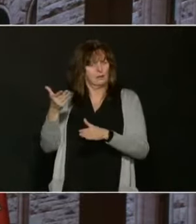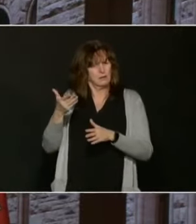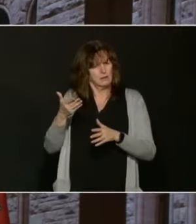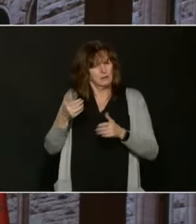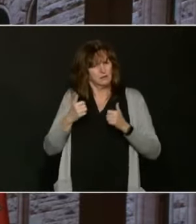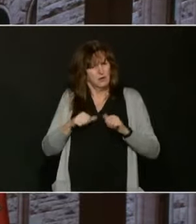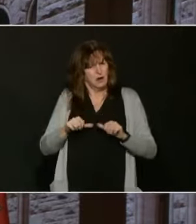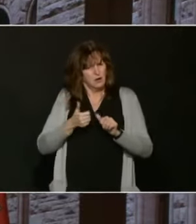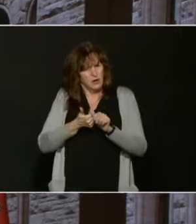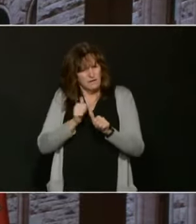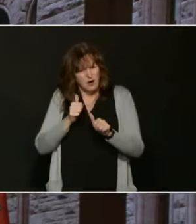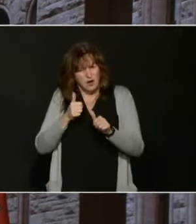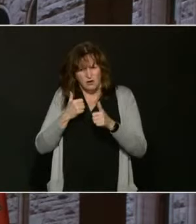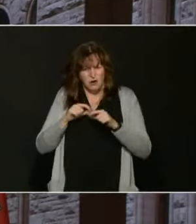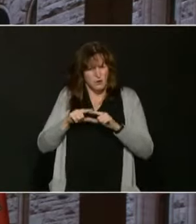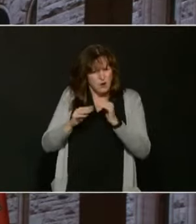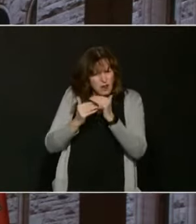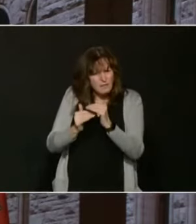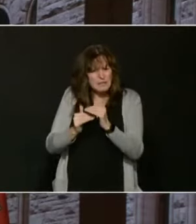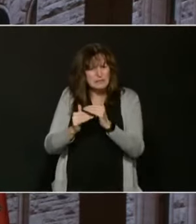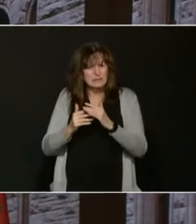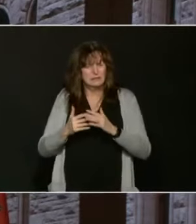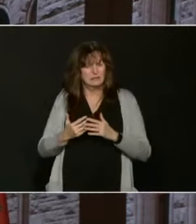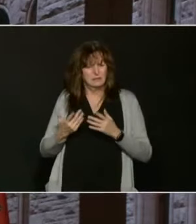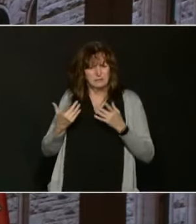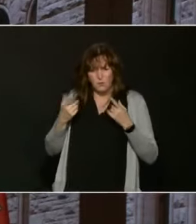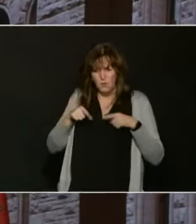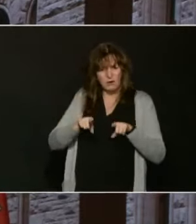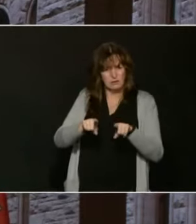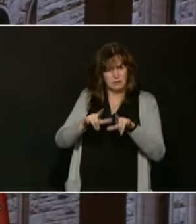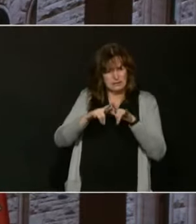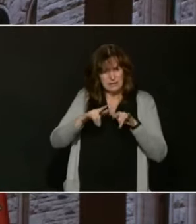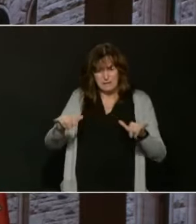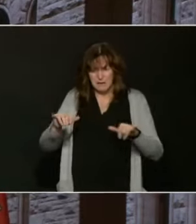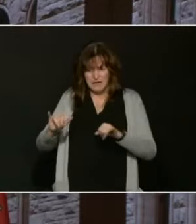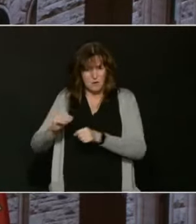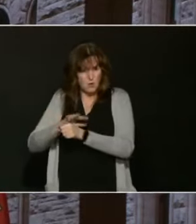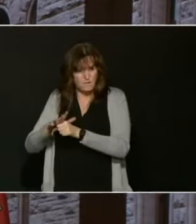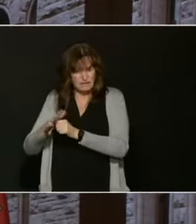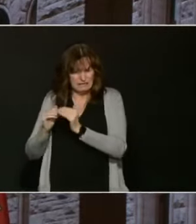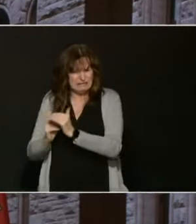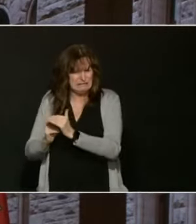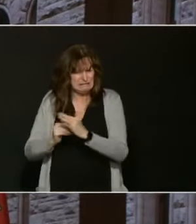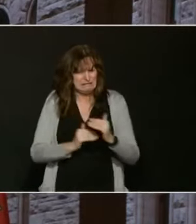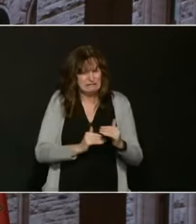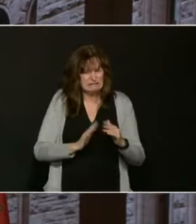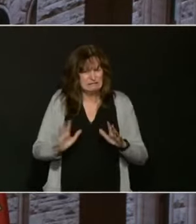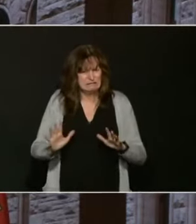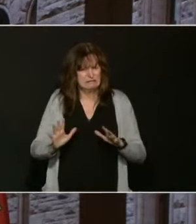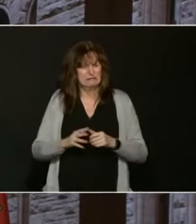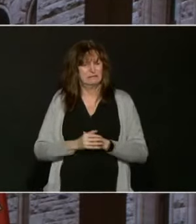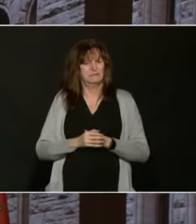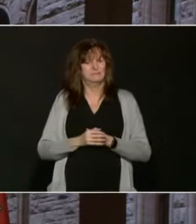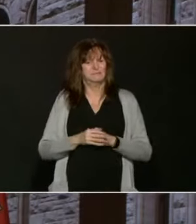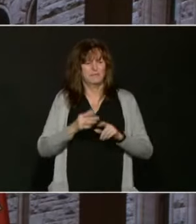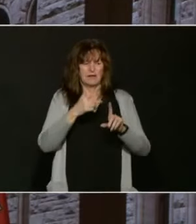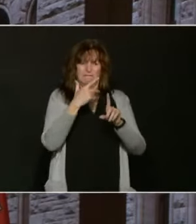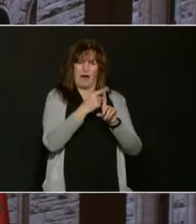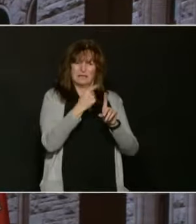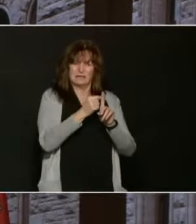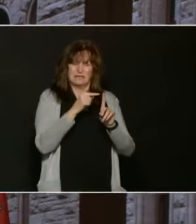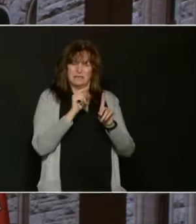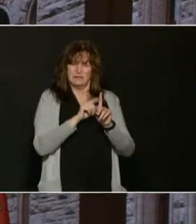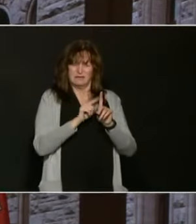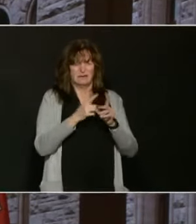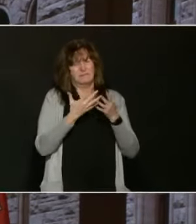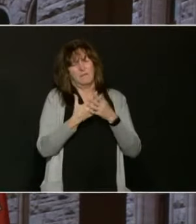we can while bringing down the COVID. That's why it's so important, besides the protection with the vaccination, so we can refocus on these other